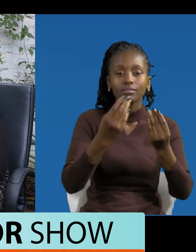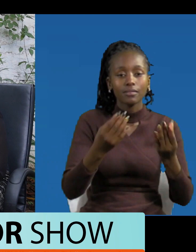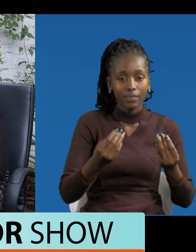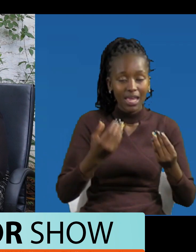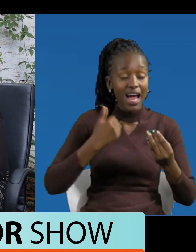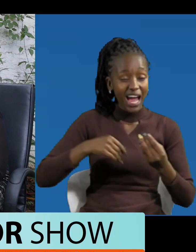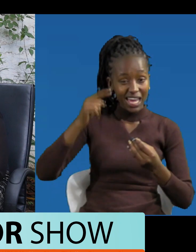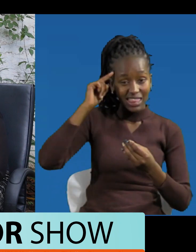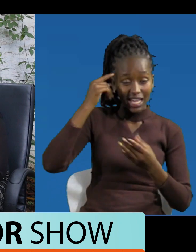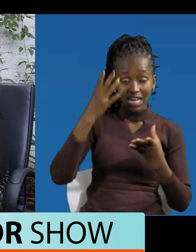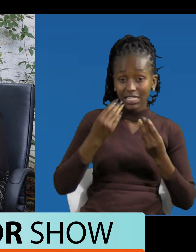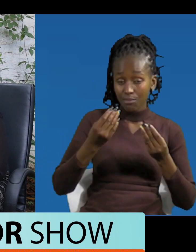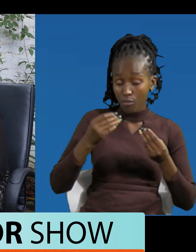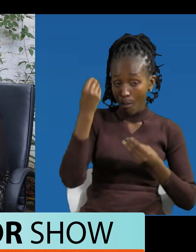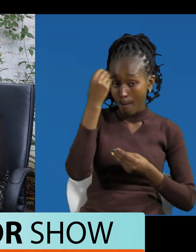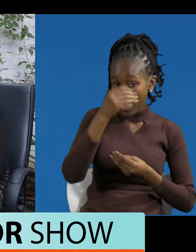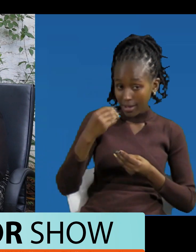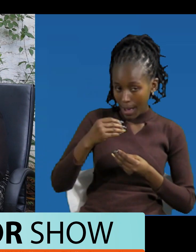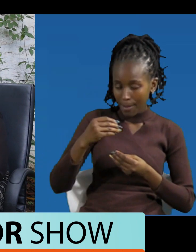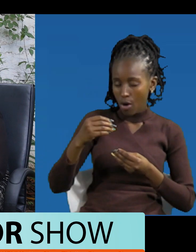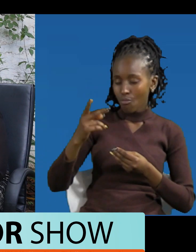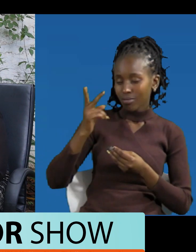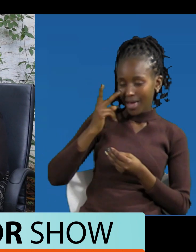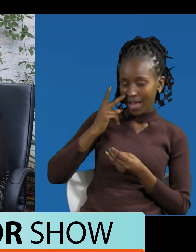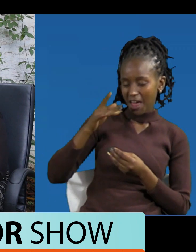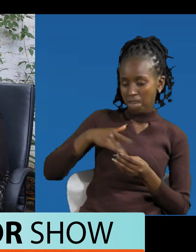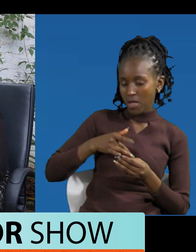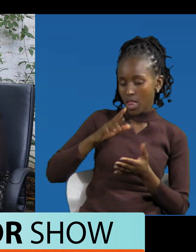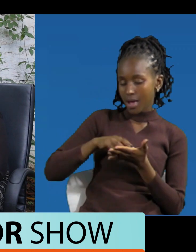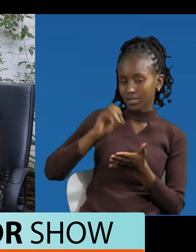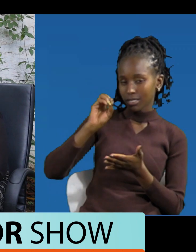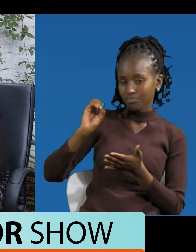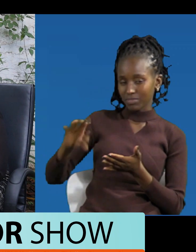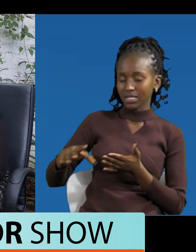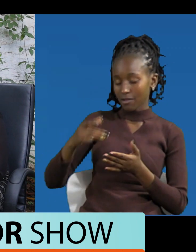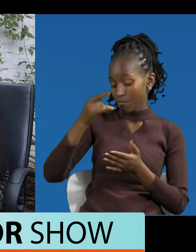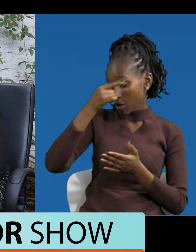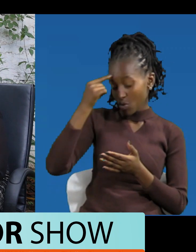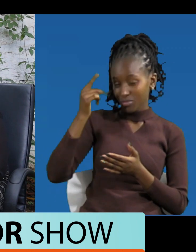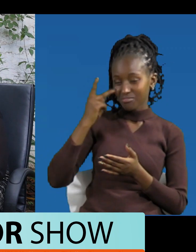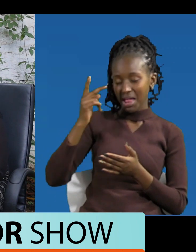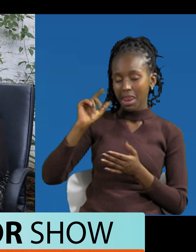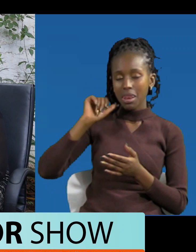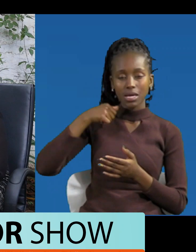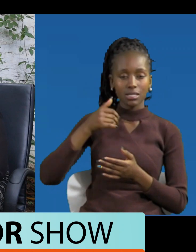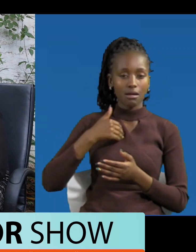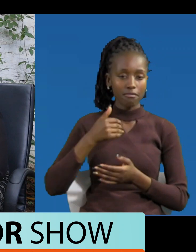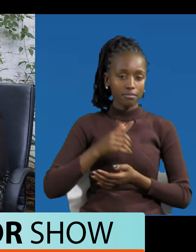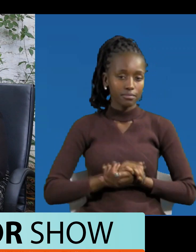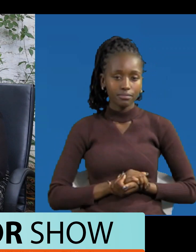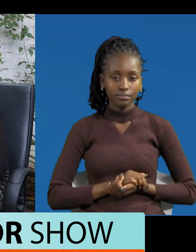the expensive makeup, like it gives the that expensive taste. Yeah.